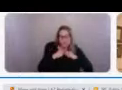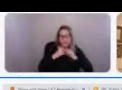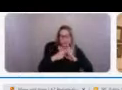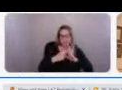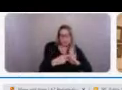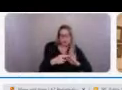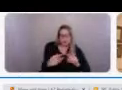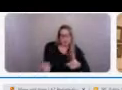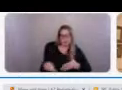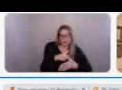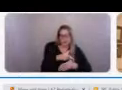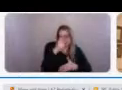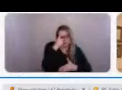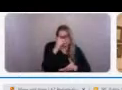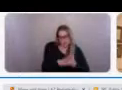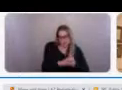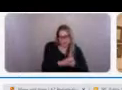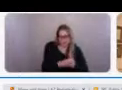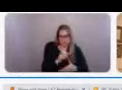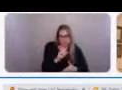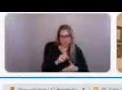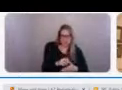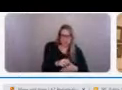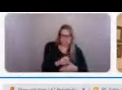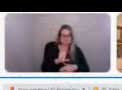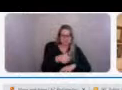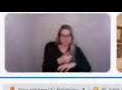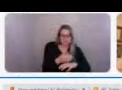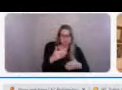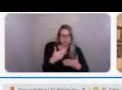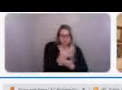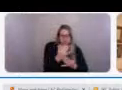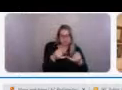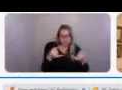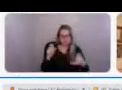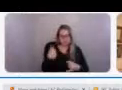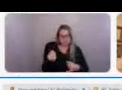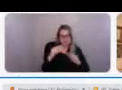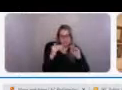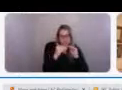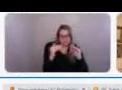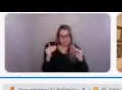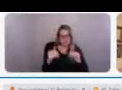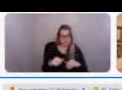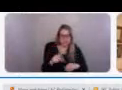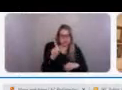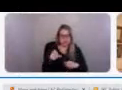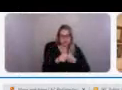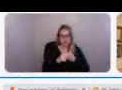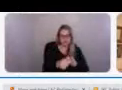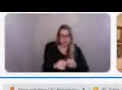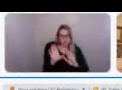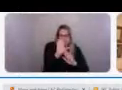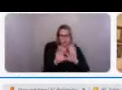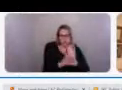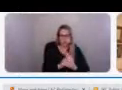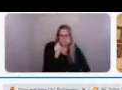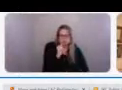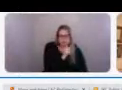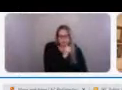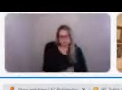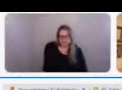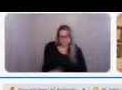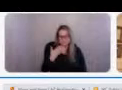our priorities i believe that redistricting should be fair and in compliance with the established guidelines in the us constitution thank you for your time and